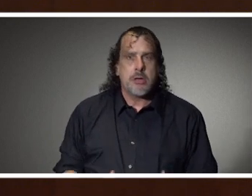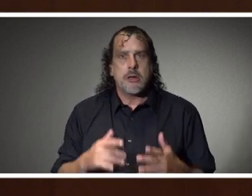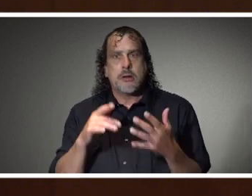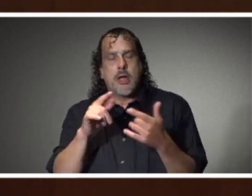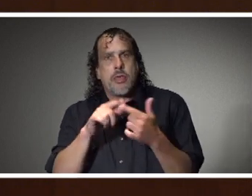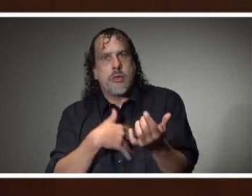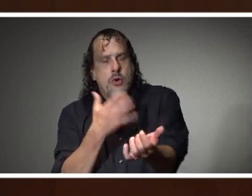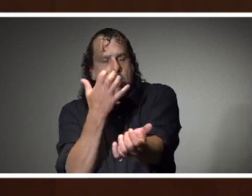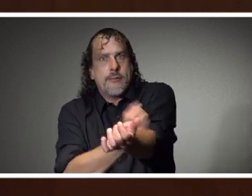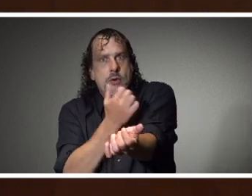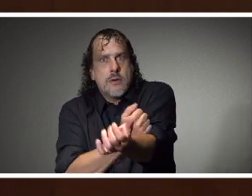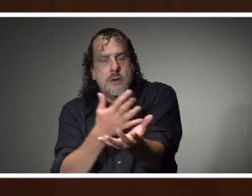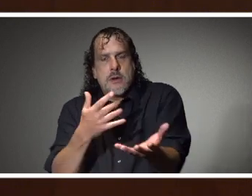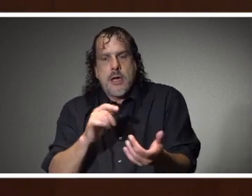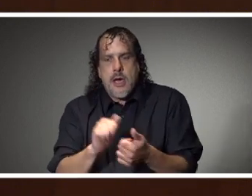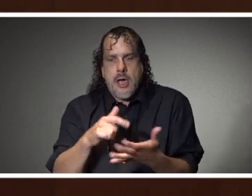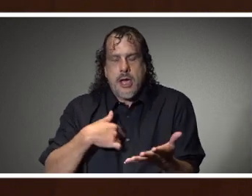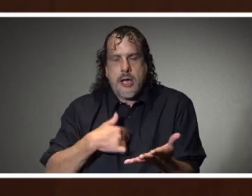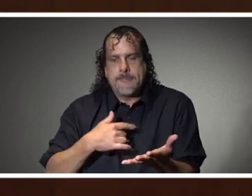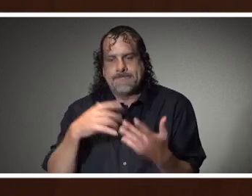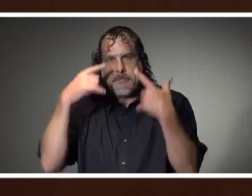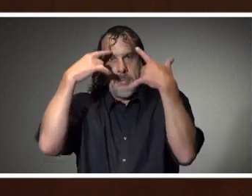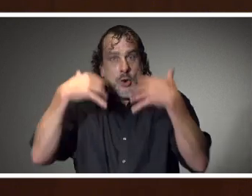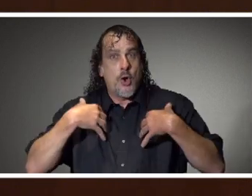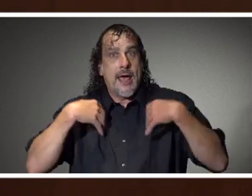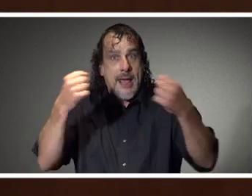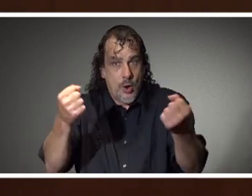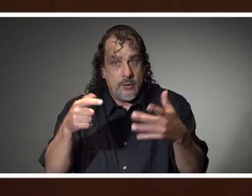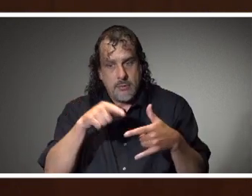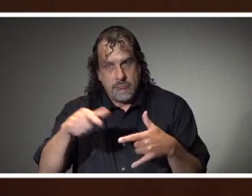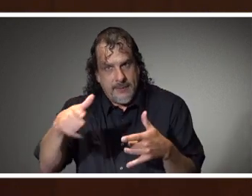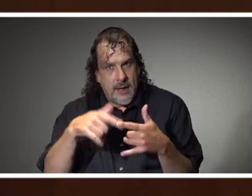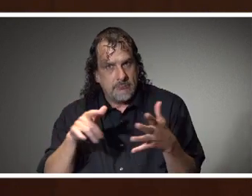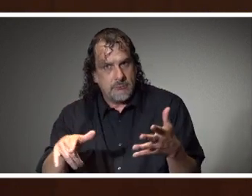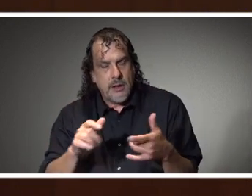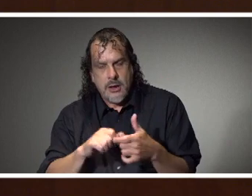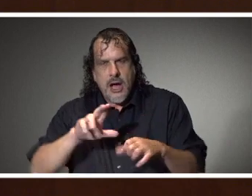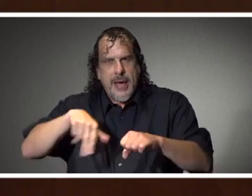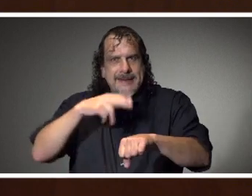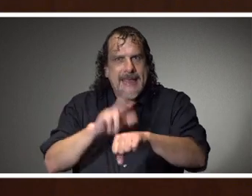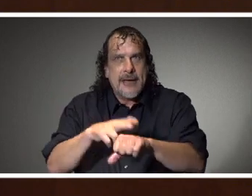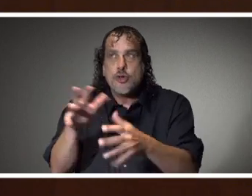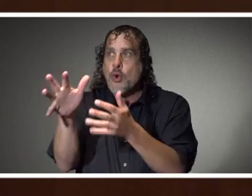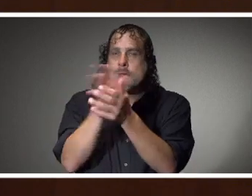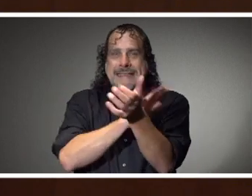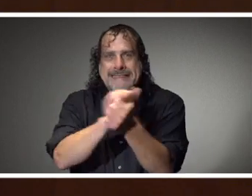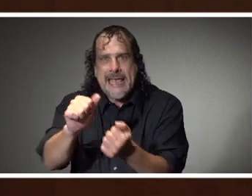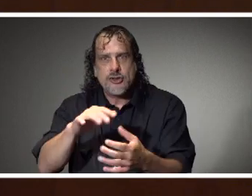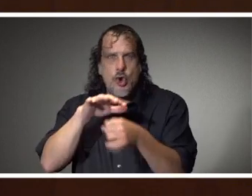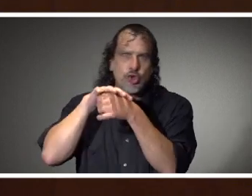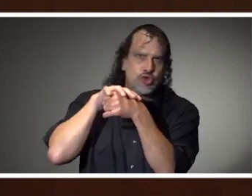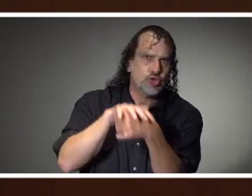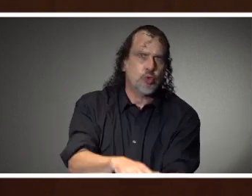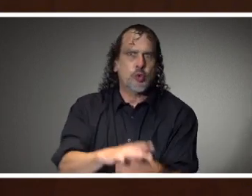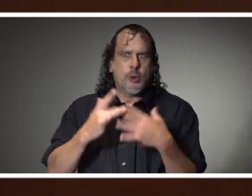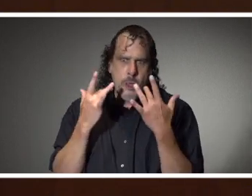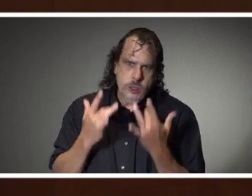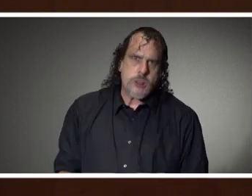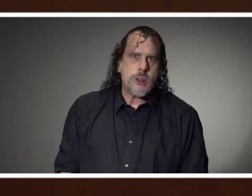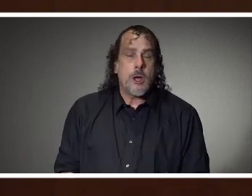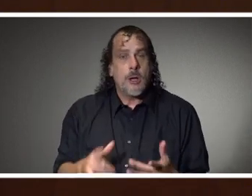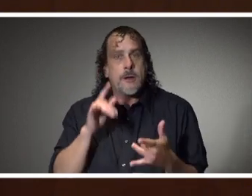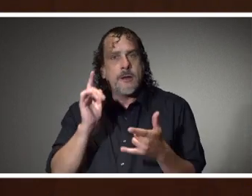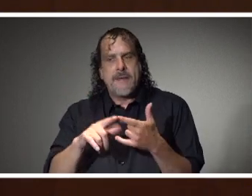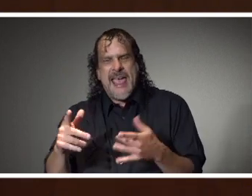Substance Abuse and Mental Health Services Administration, and it's called the National Disaster Distress Line. They have trained